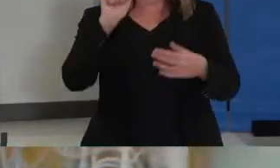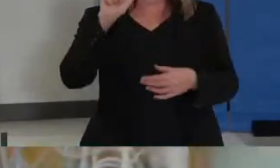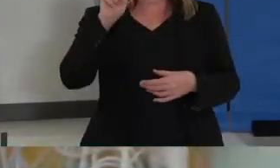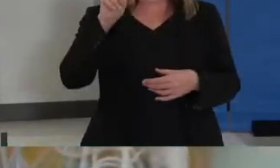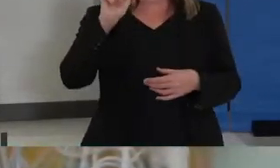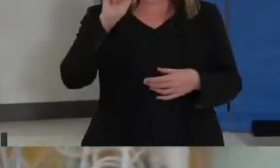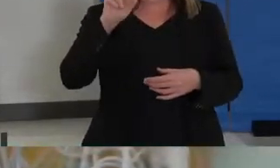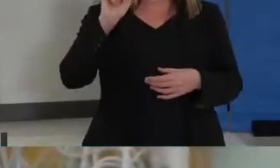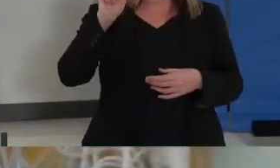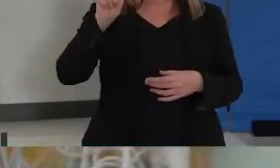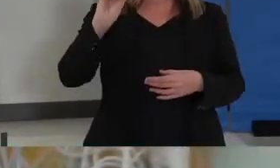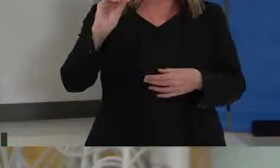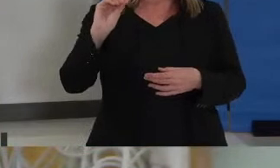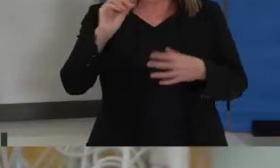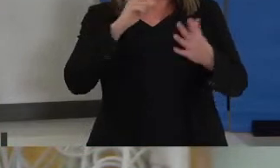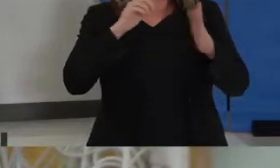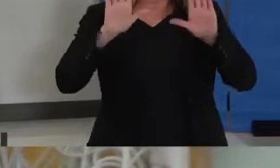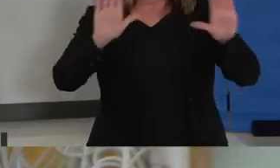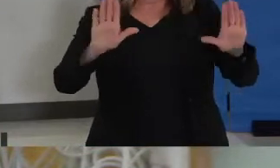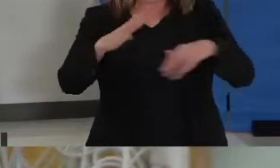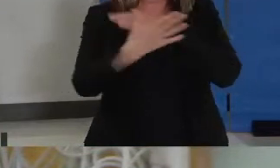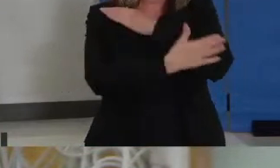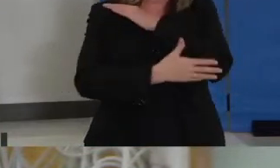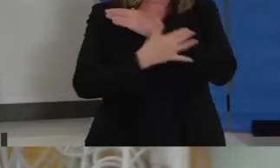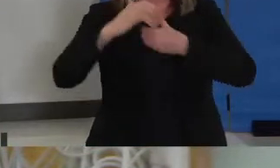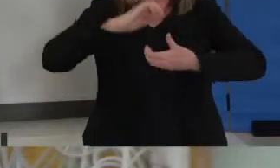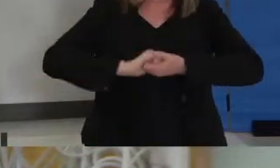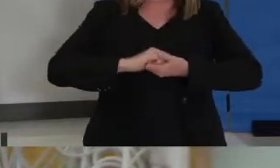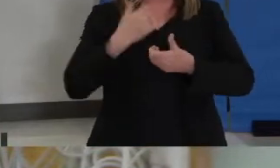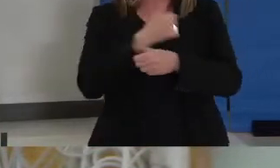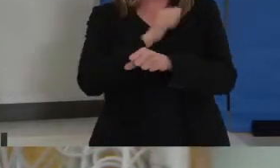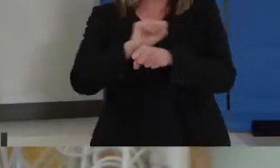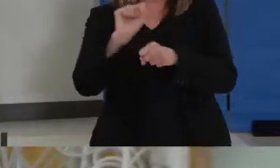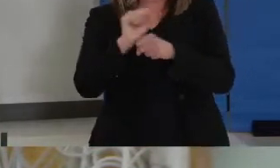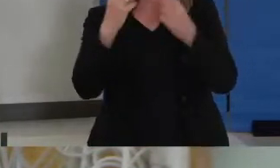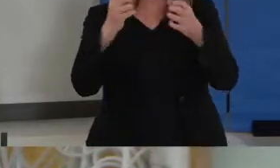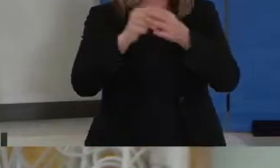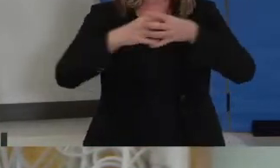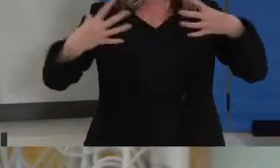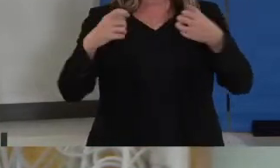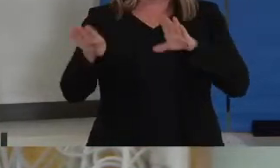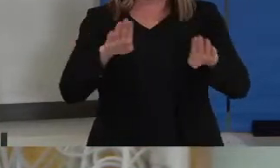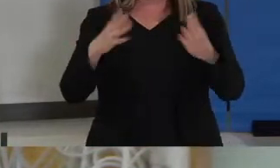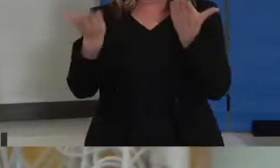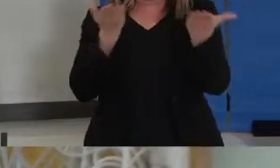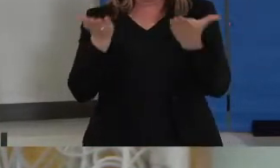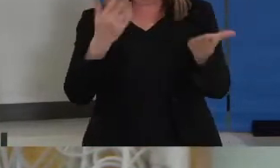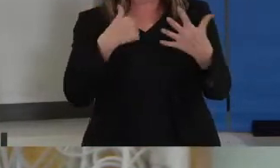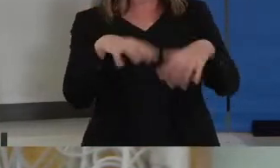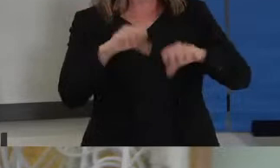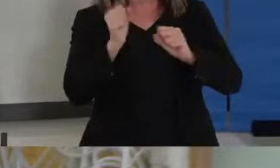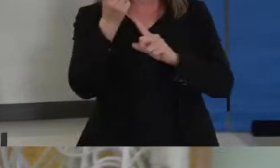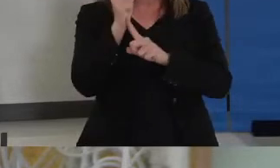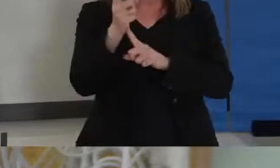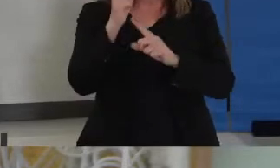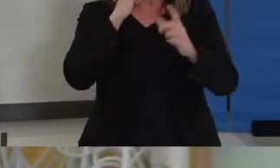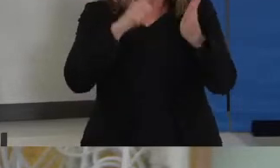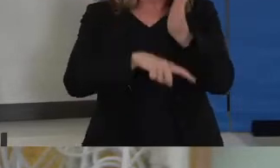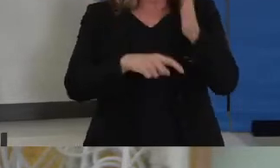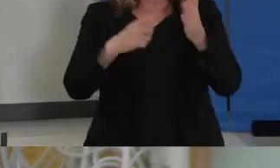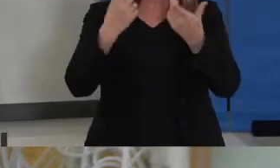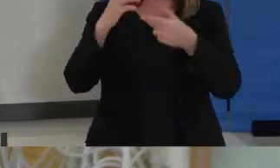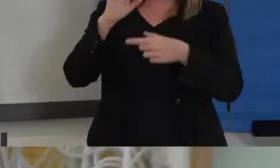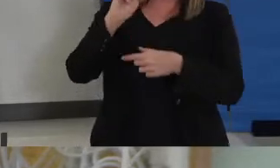an incredible county partnership where we're working to expand our behavioral health services. I want to take a moment to recognize, you'll hear from in a minute,